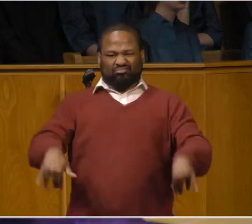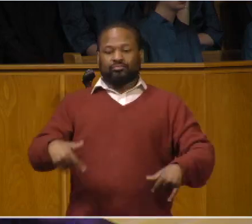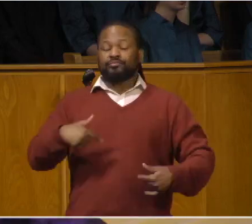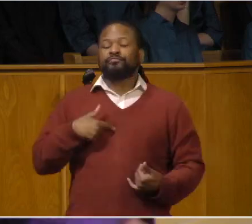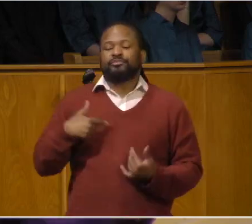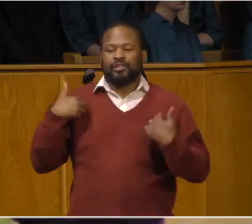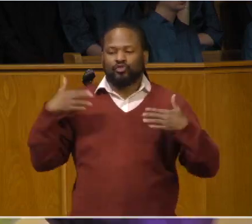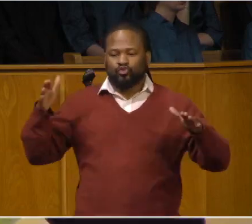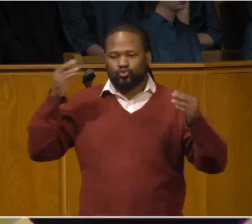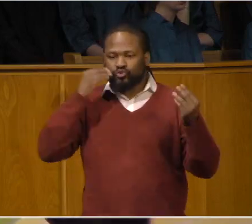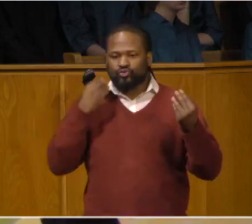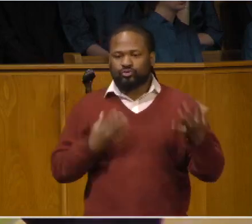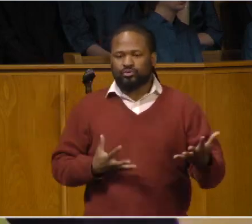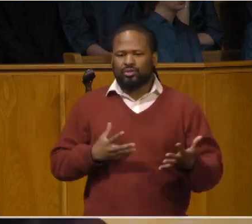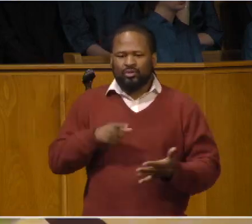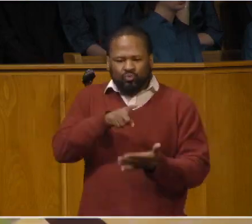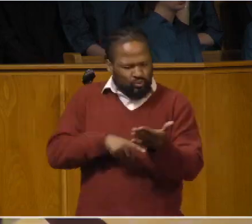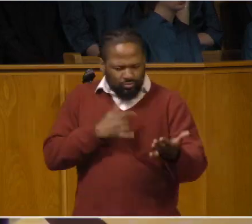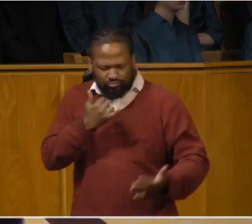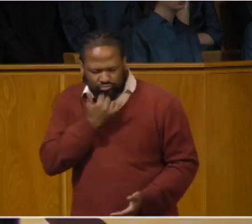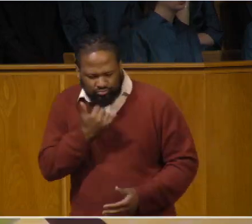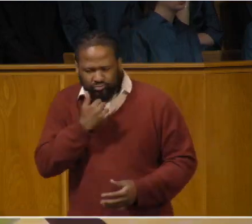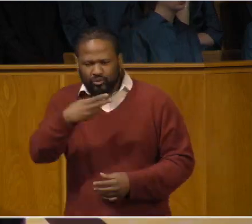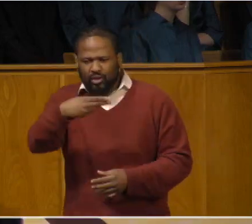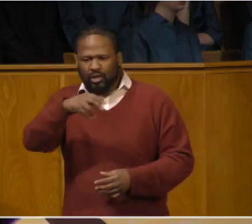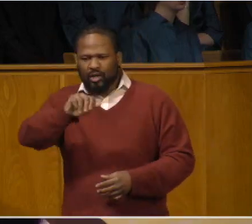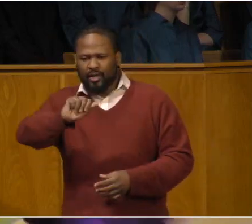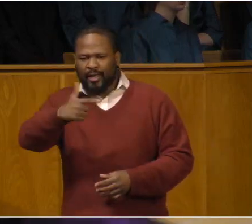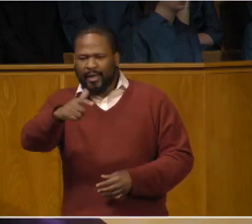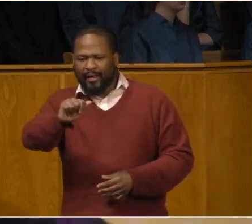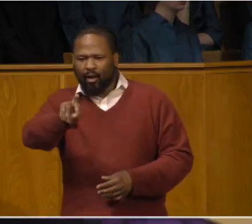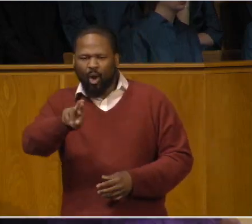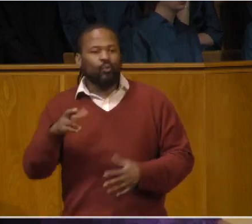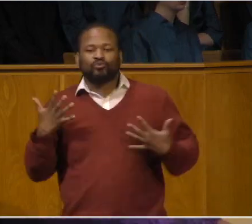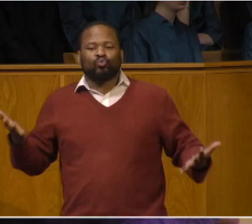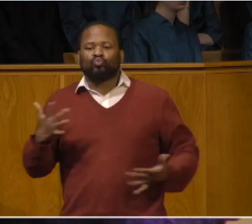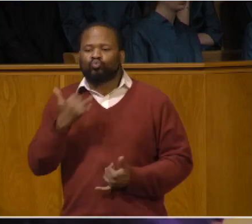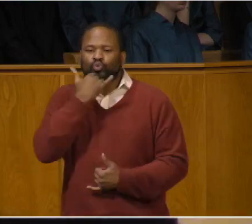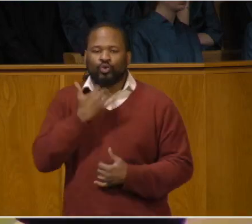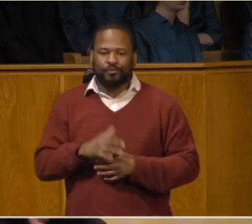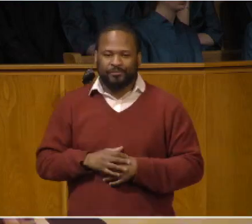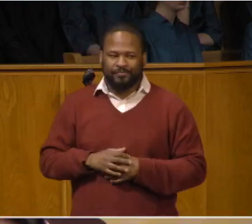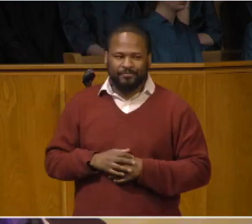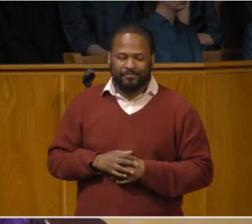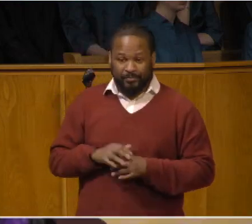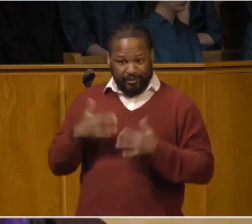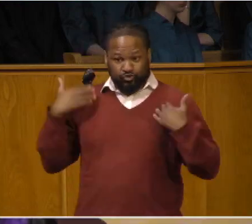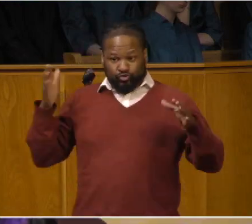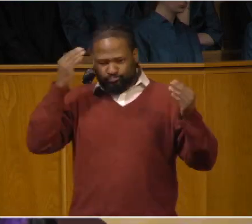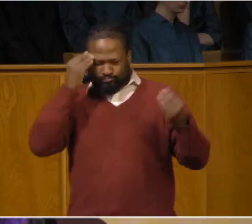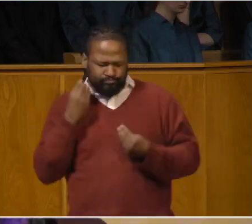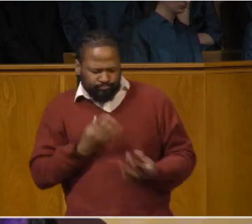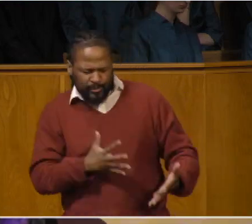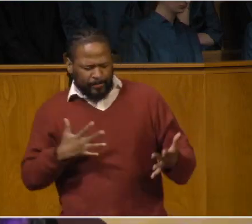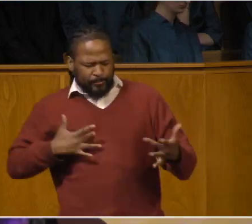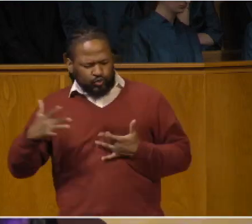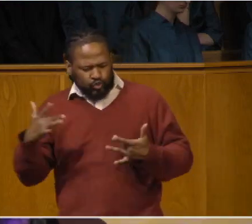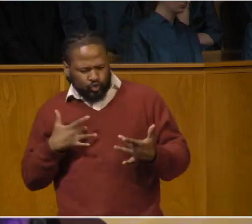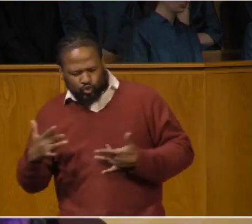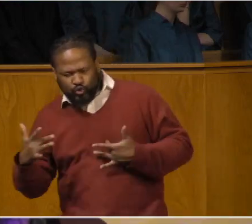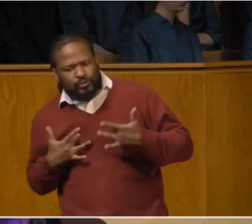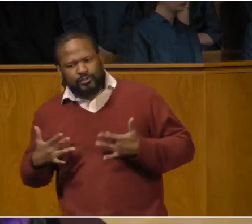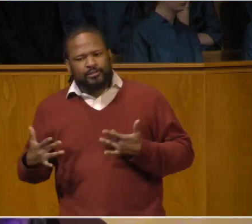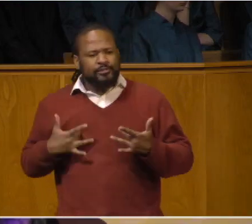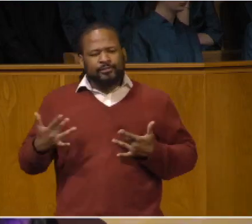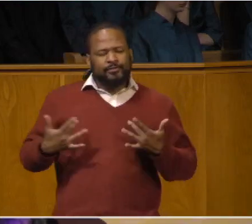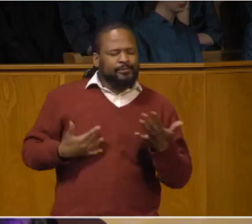angel says. What ails you, Hagar? What's wrong? I am concerned about you, but also let